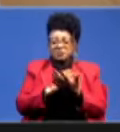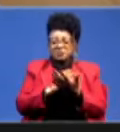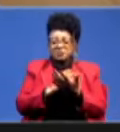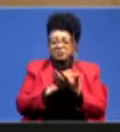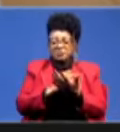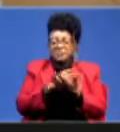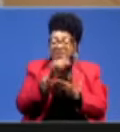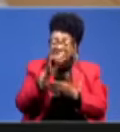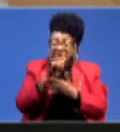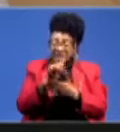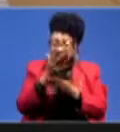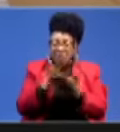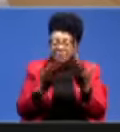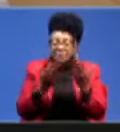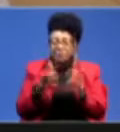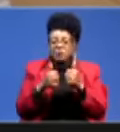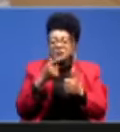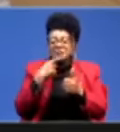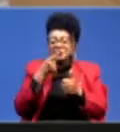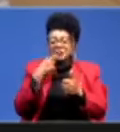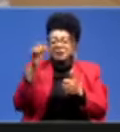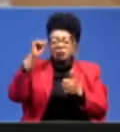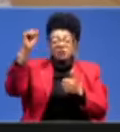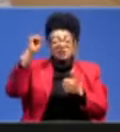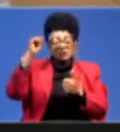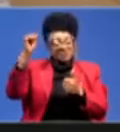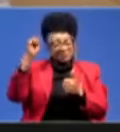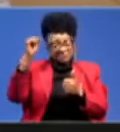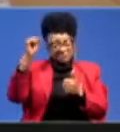it is something which was said in politics,